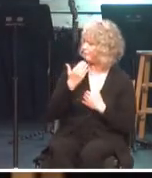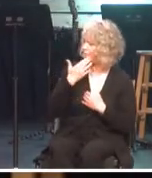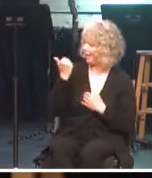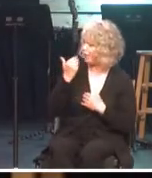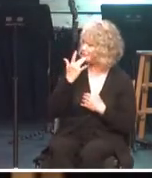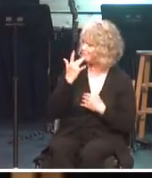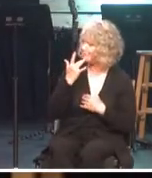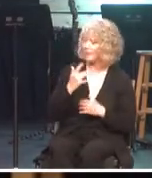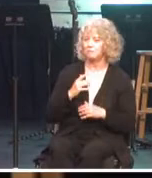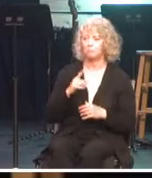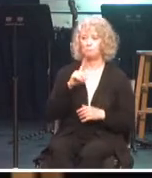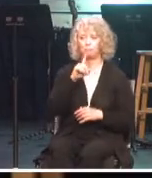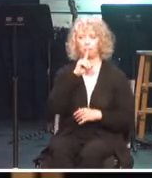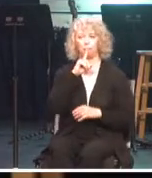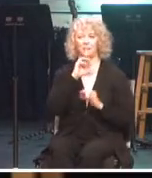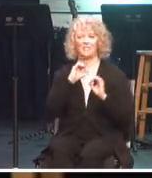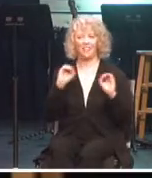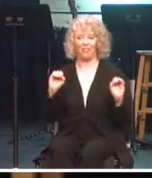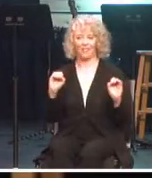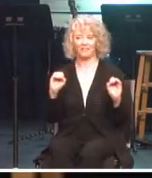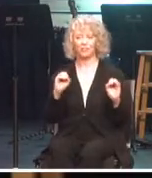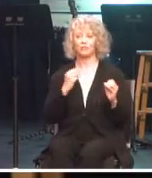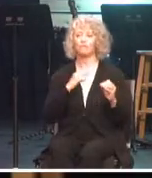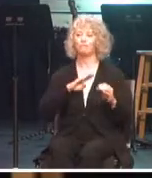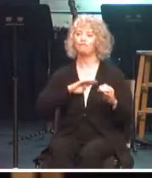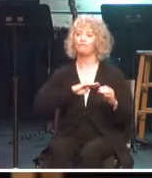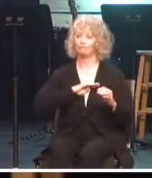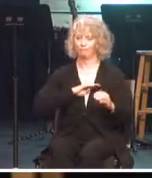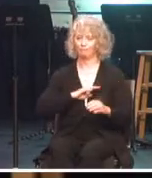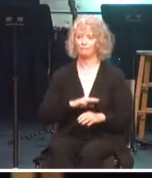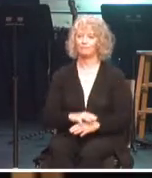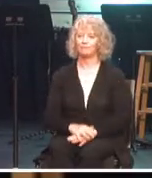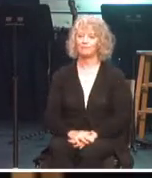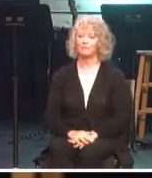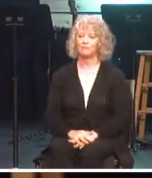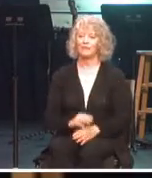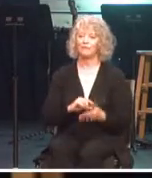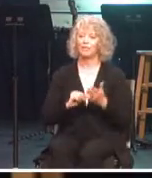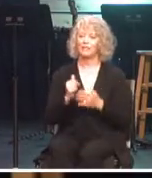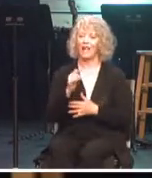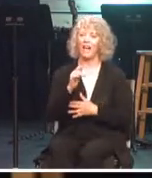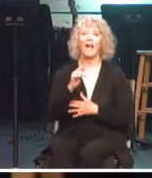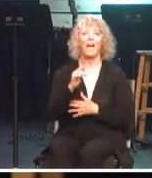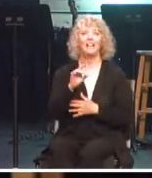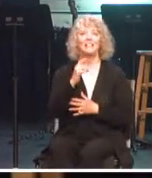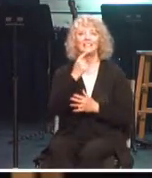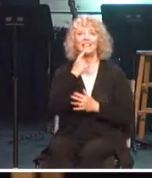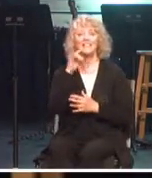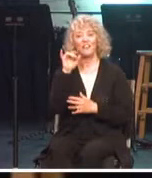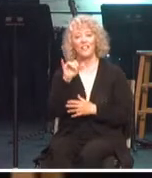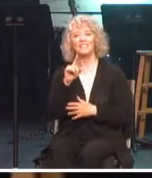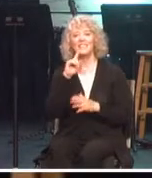Verse 14 calls this a sign. It's a picture of a greater reality.